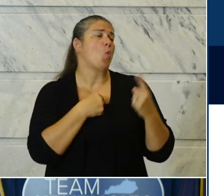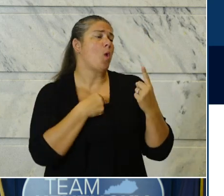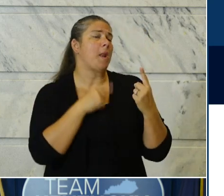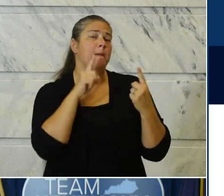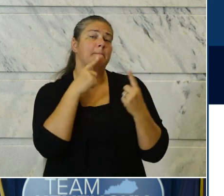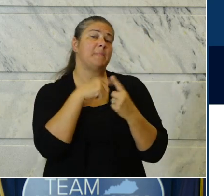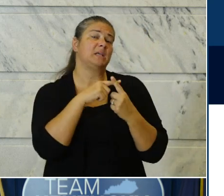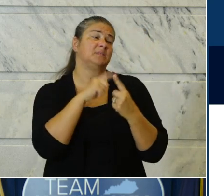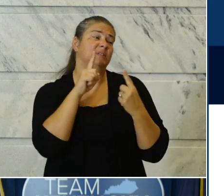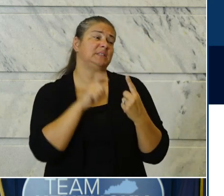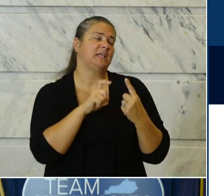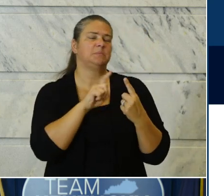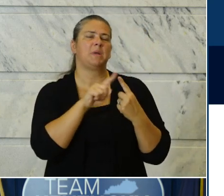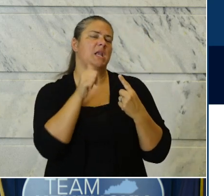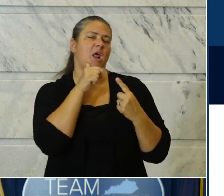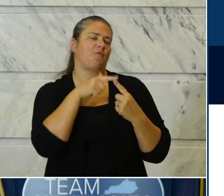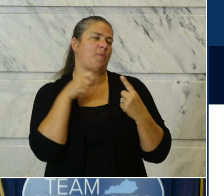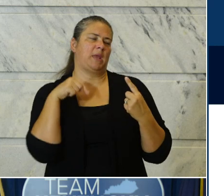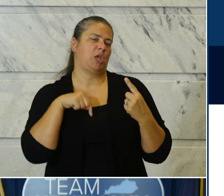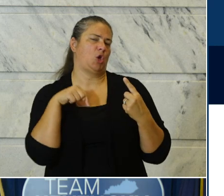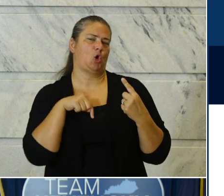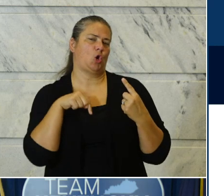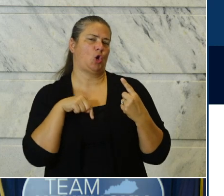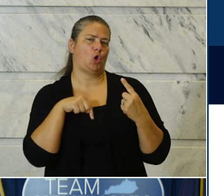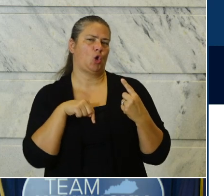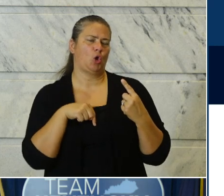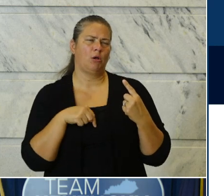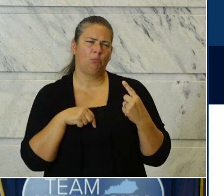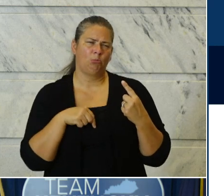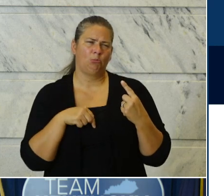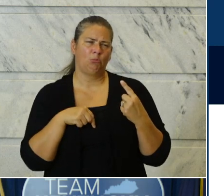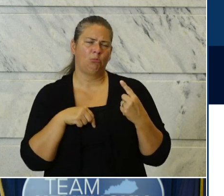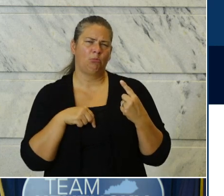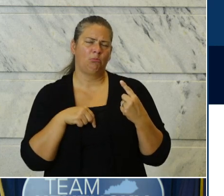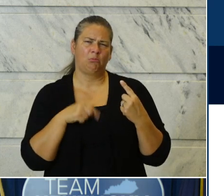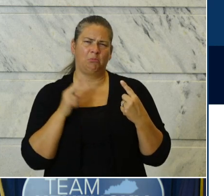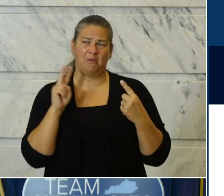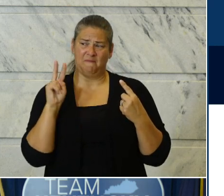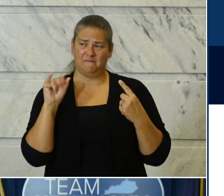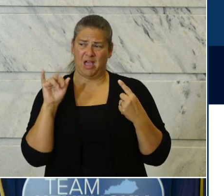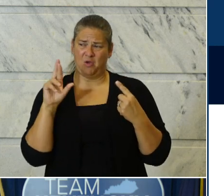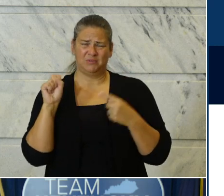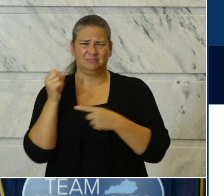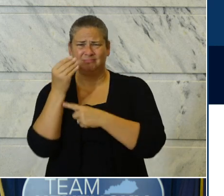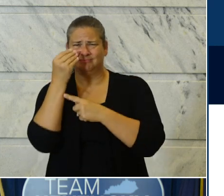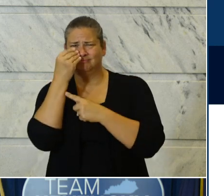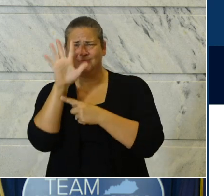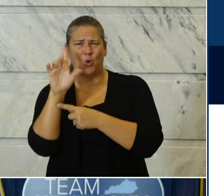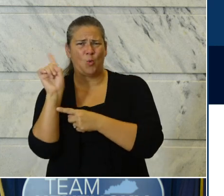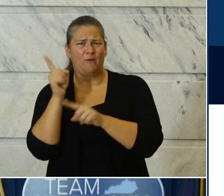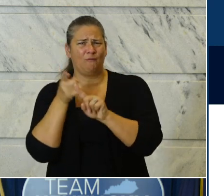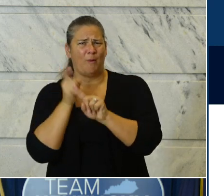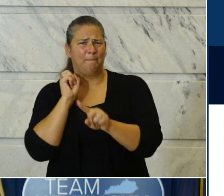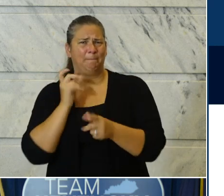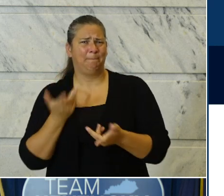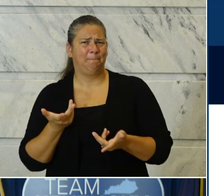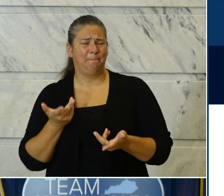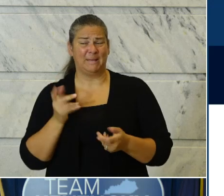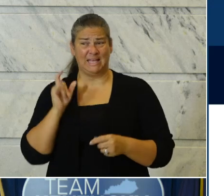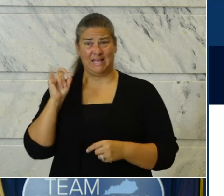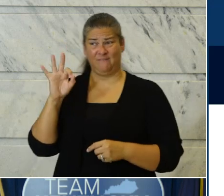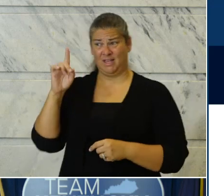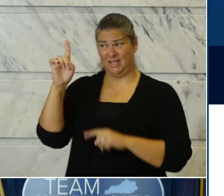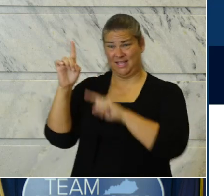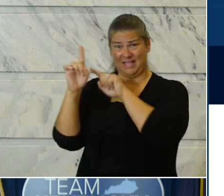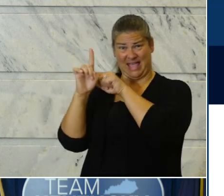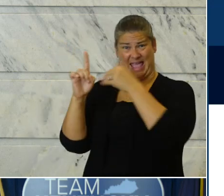didn't come from inside the facility. The virus doesn't care. The virus doesn't care. If somebody has it that's in your